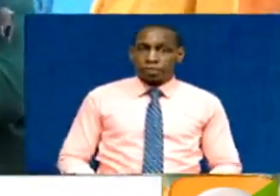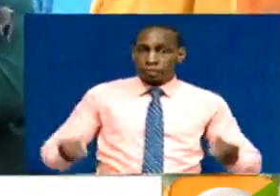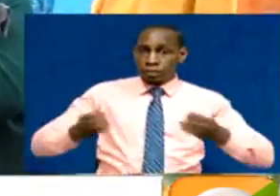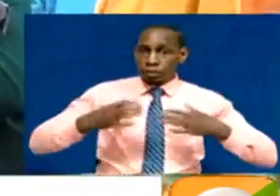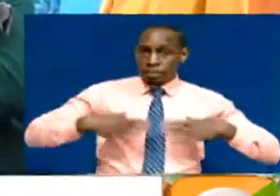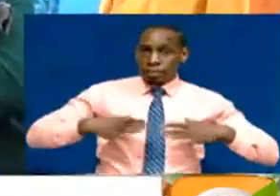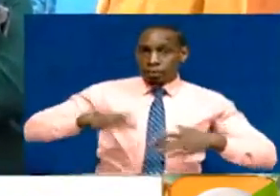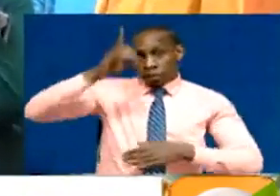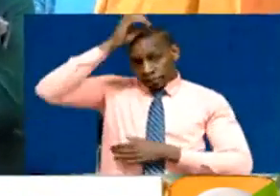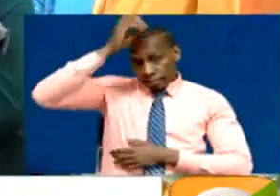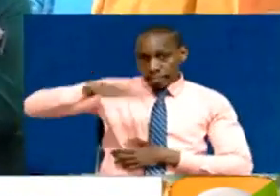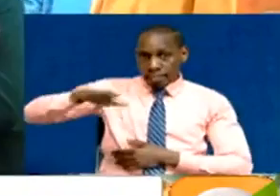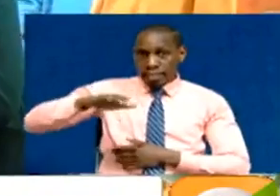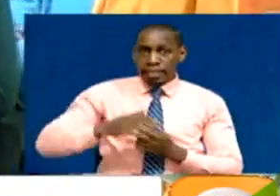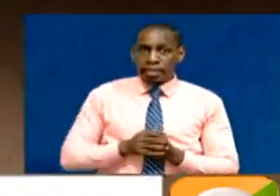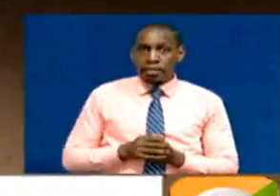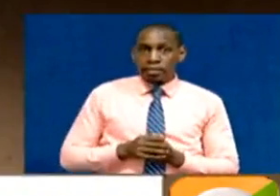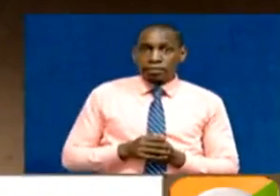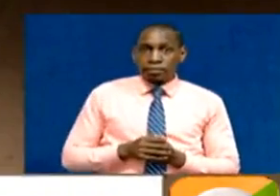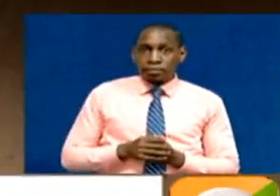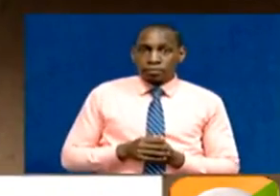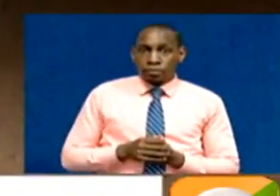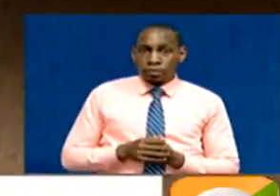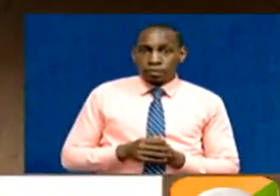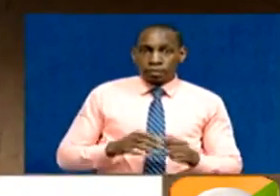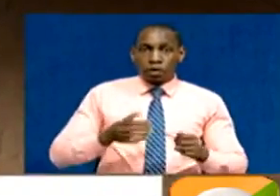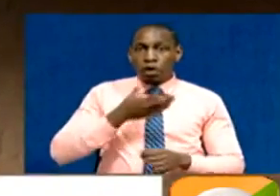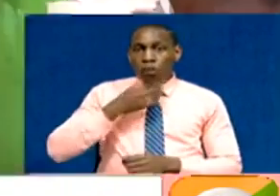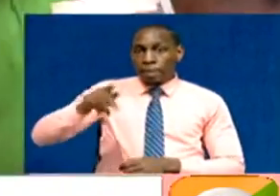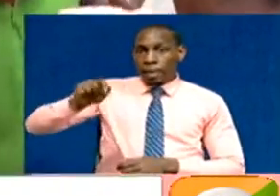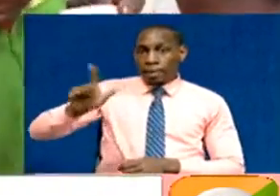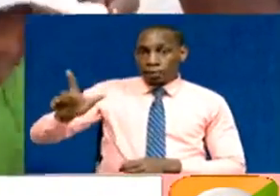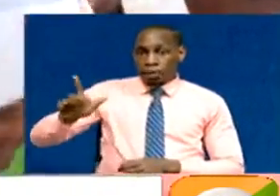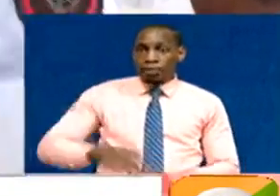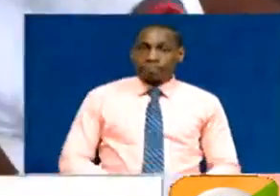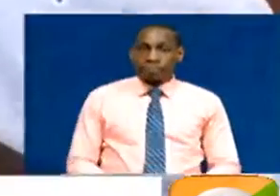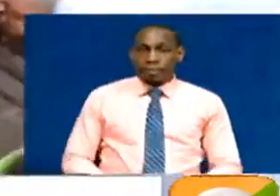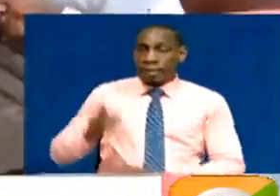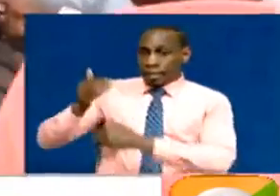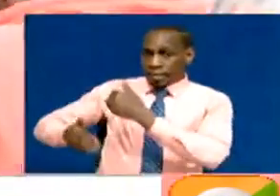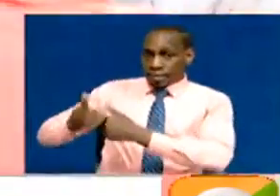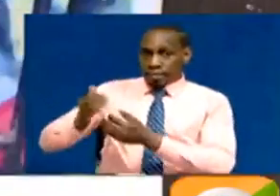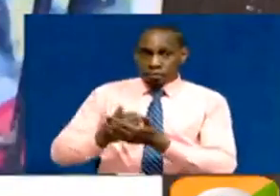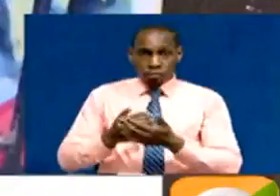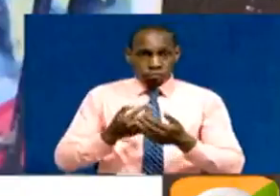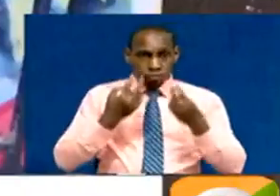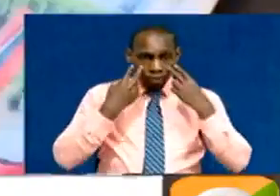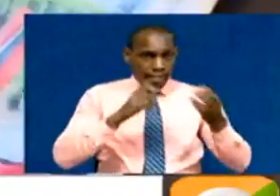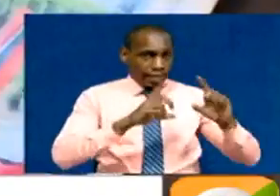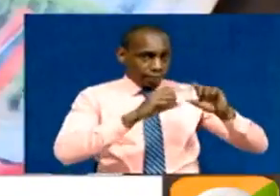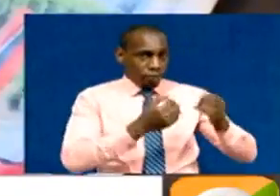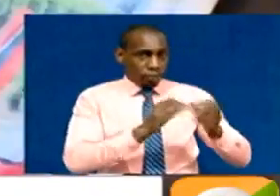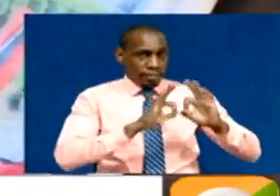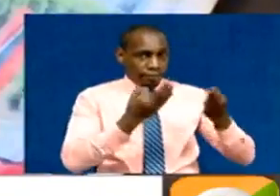Shocked residents of Kadata village in Gichugu constituency at the home of Paul Murage. Neighbors go through the pictures of the